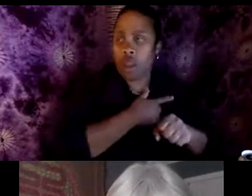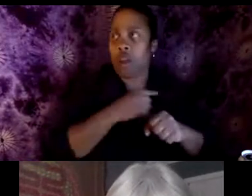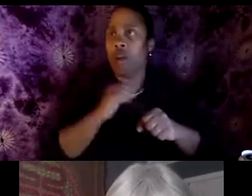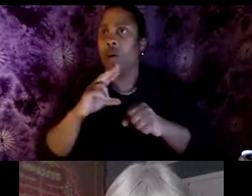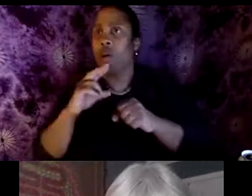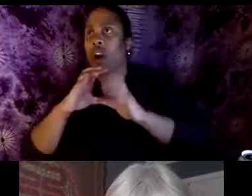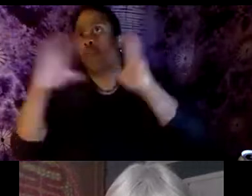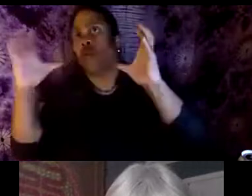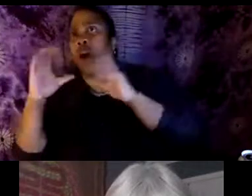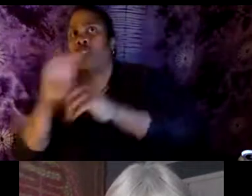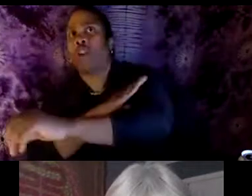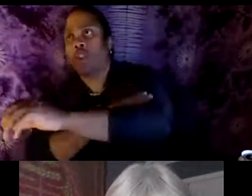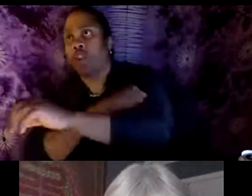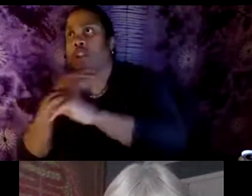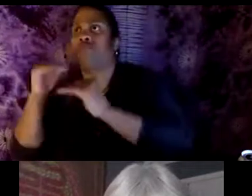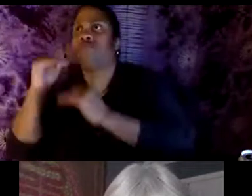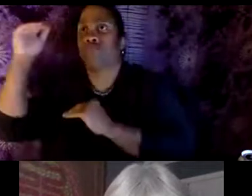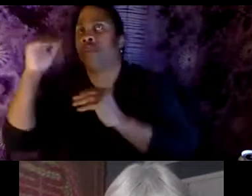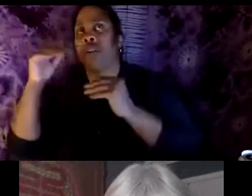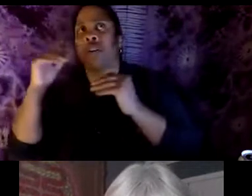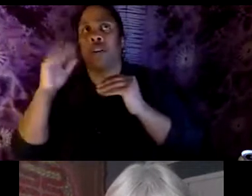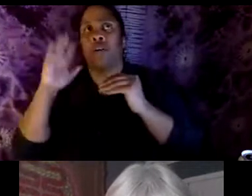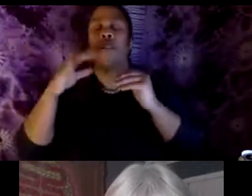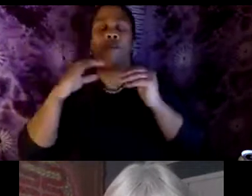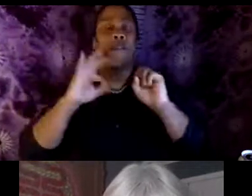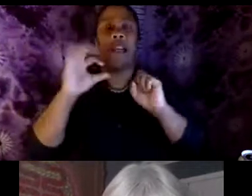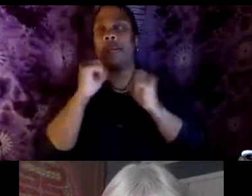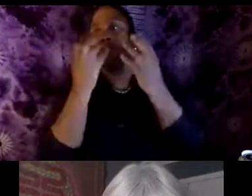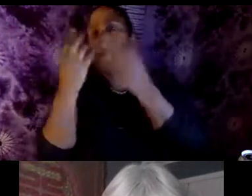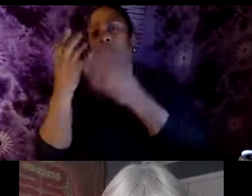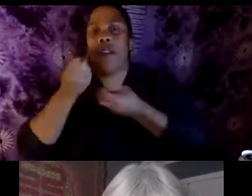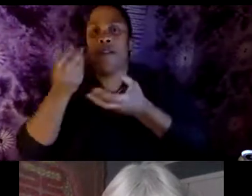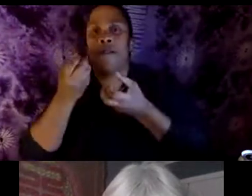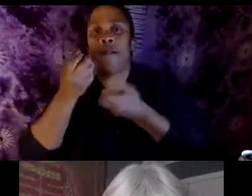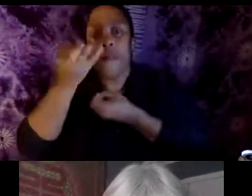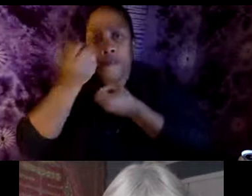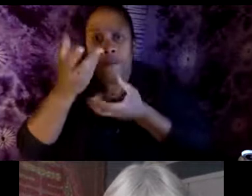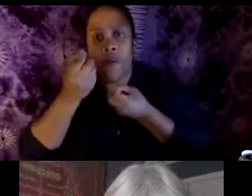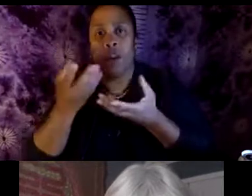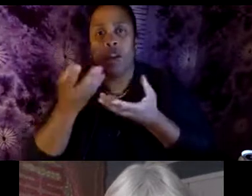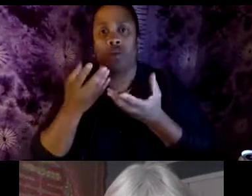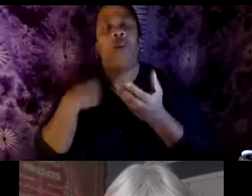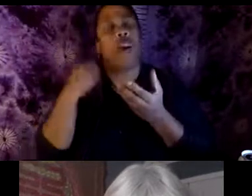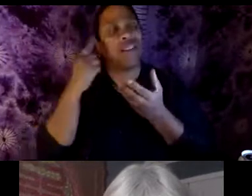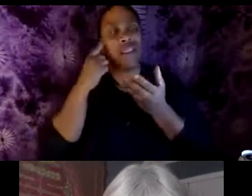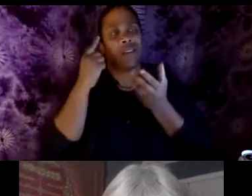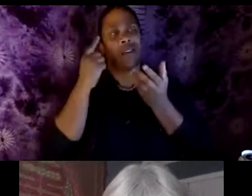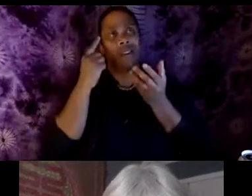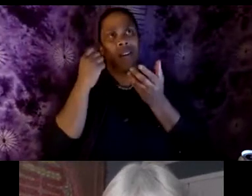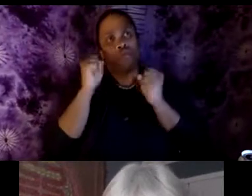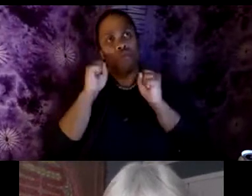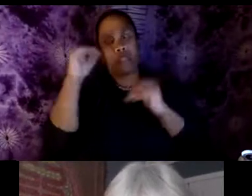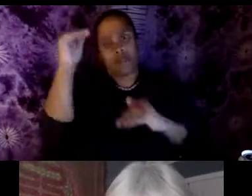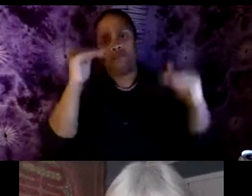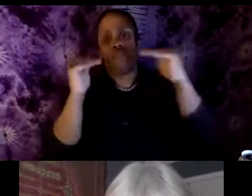body, and trying to get them all into alignment, I think that's kind of the easiest way to understand it if you don't know a